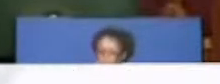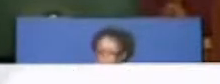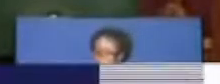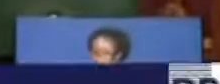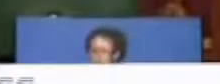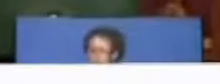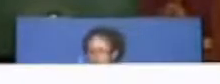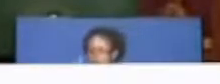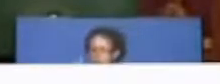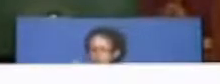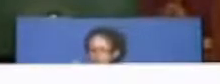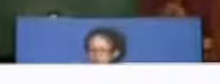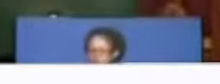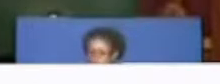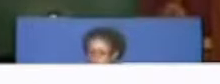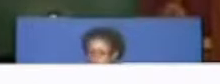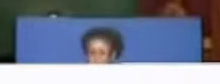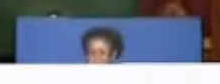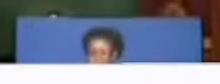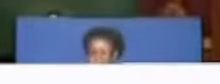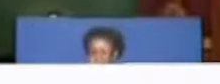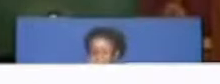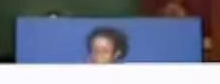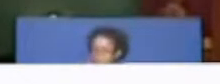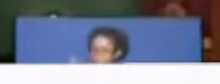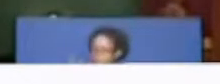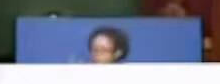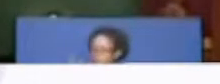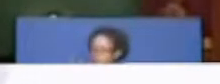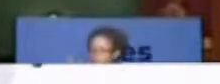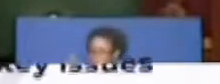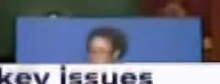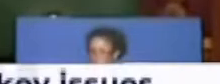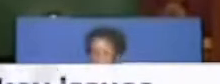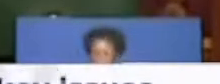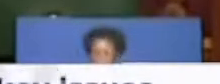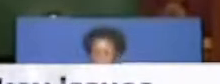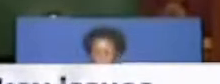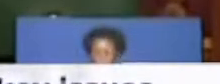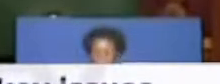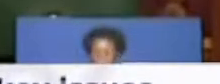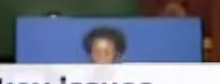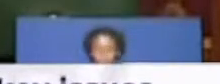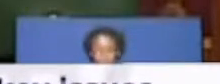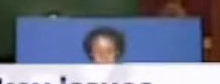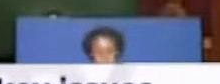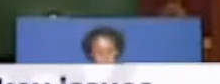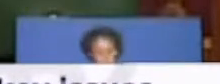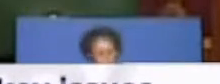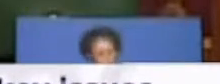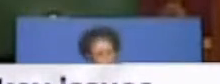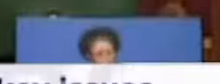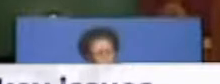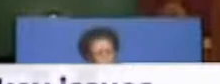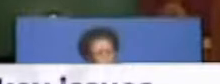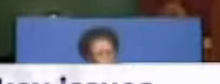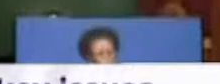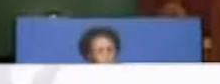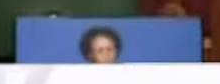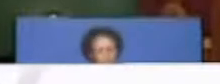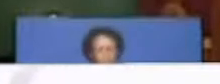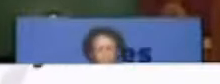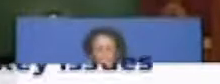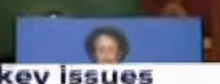of 2020. Today, I am proud to say that we have improved our oxygen generation capacity in public